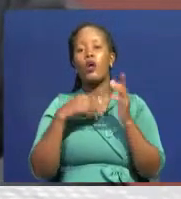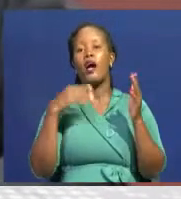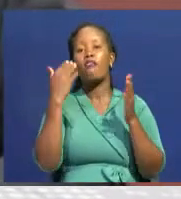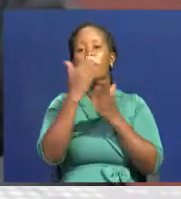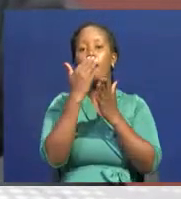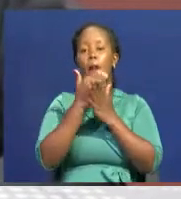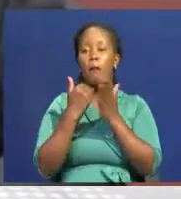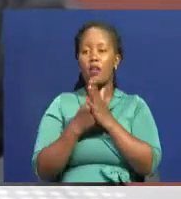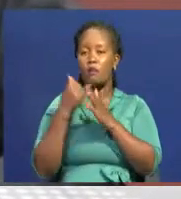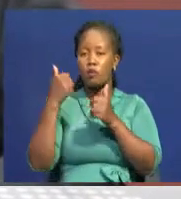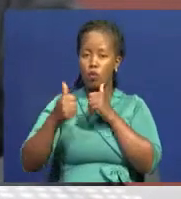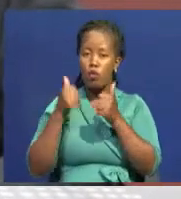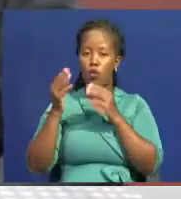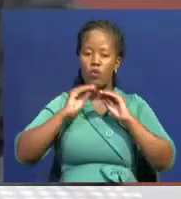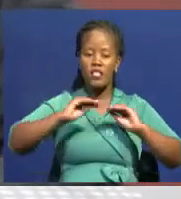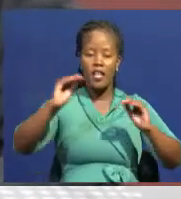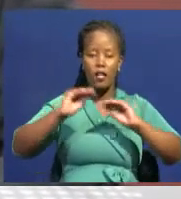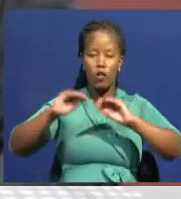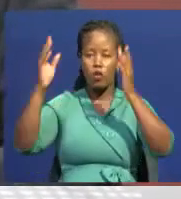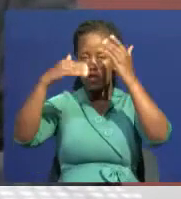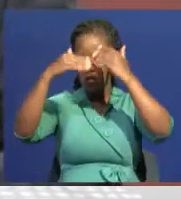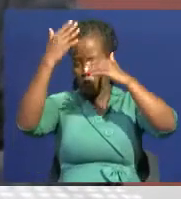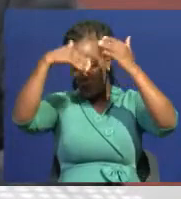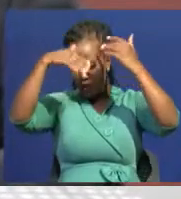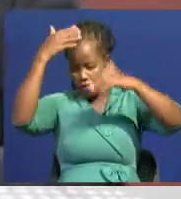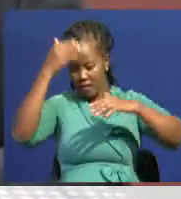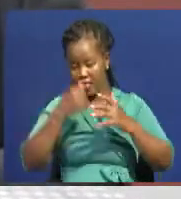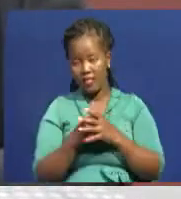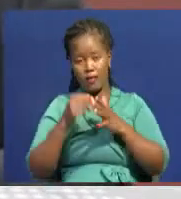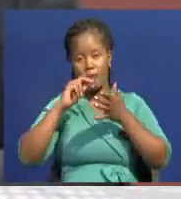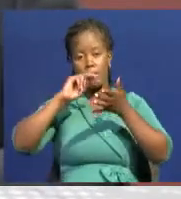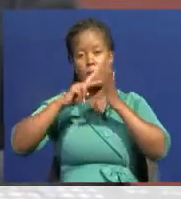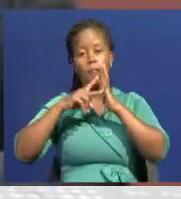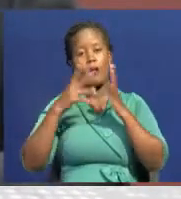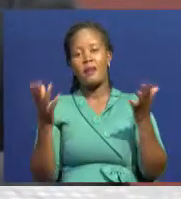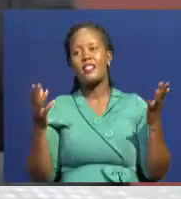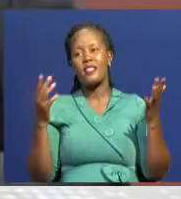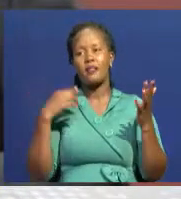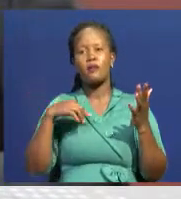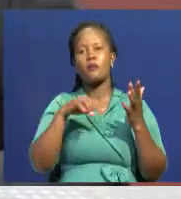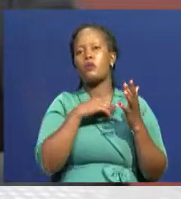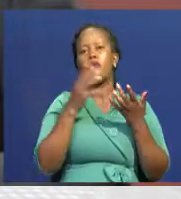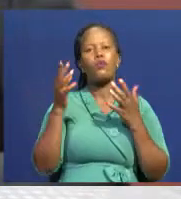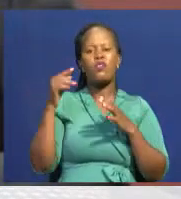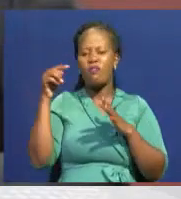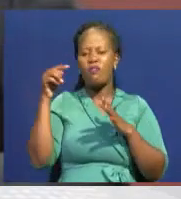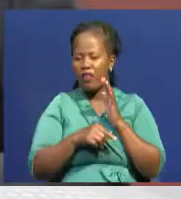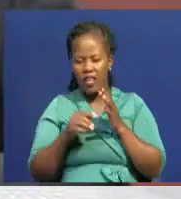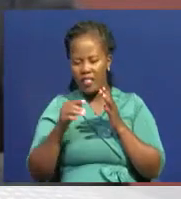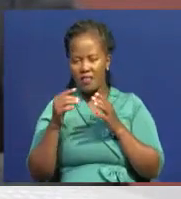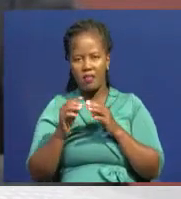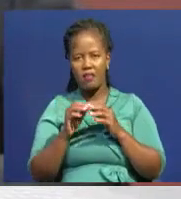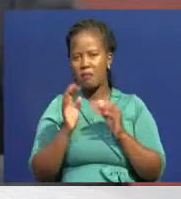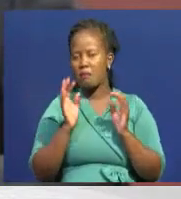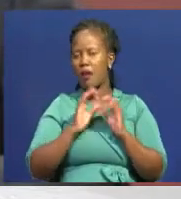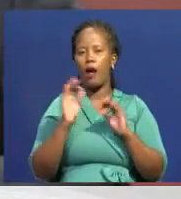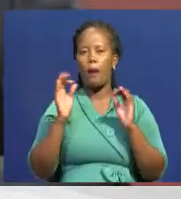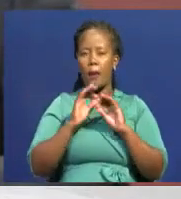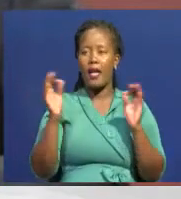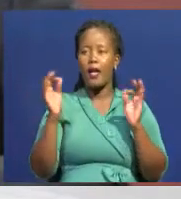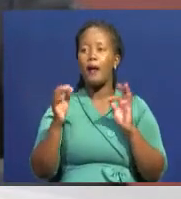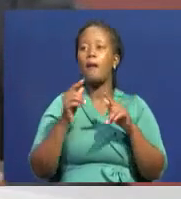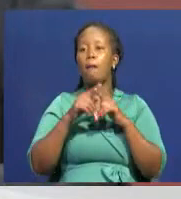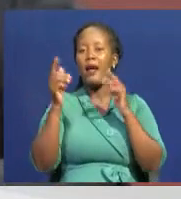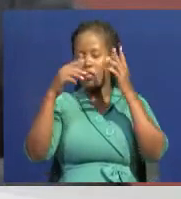at architectural and real estate. So at length, we'll not go into those details of, but then at the university where